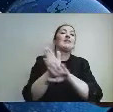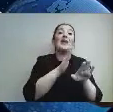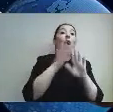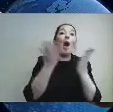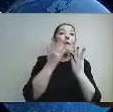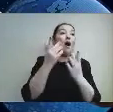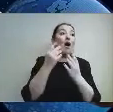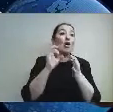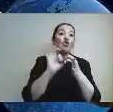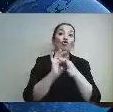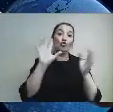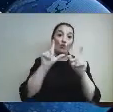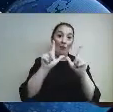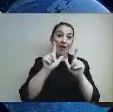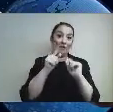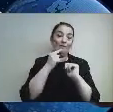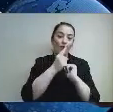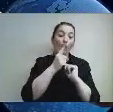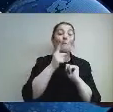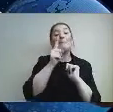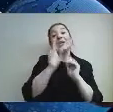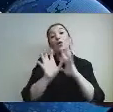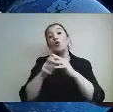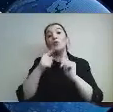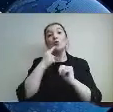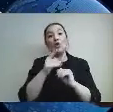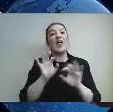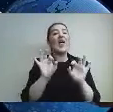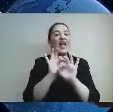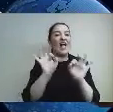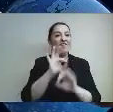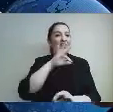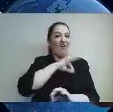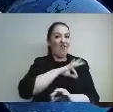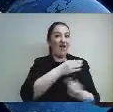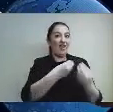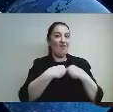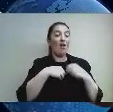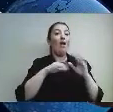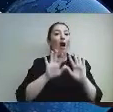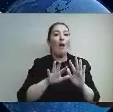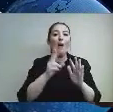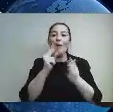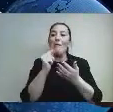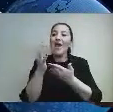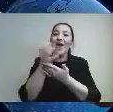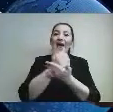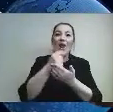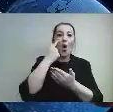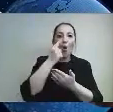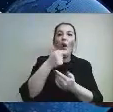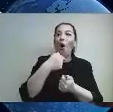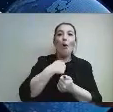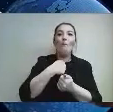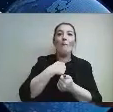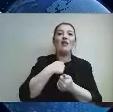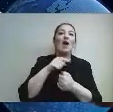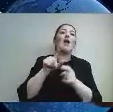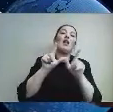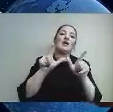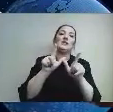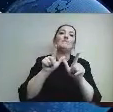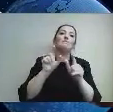create benefits, but I'm also interested in the income side. So when you create your